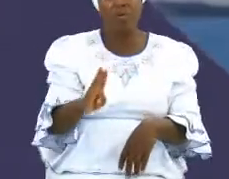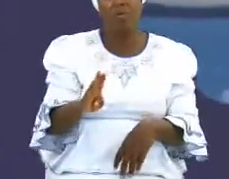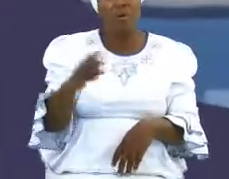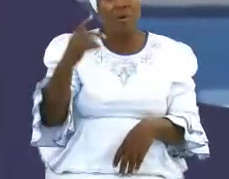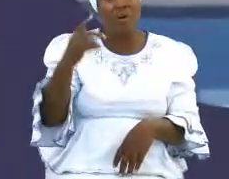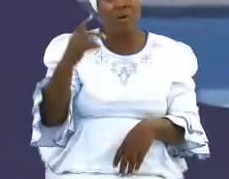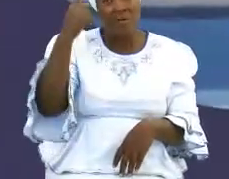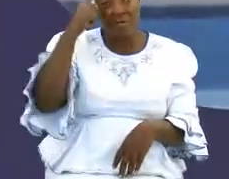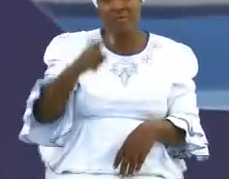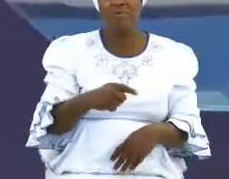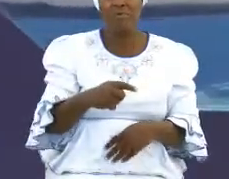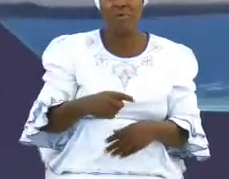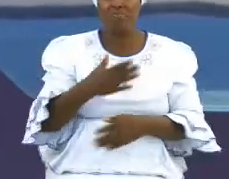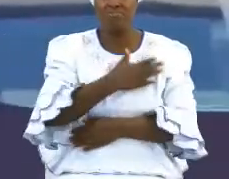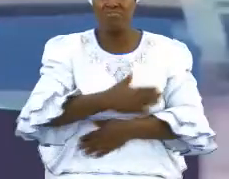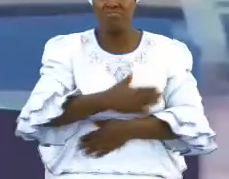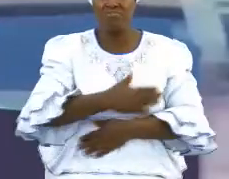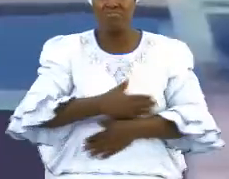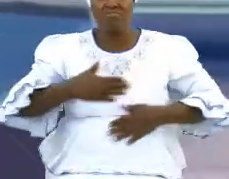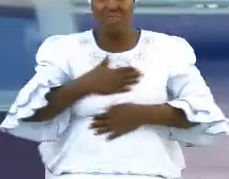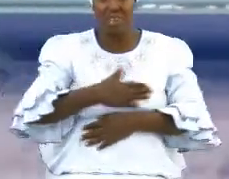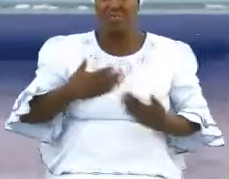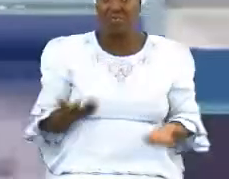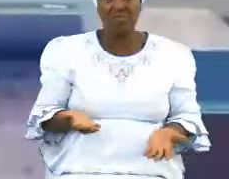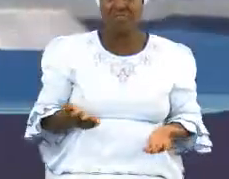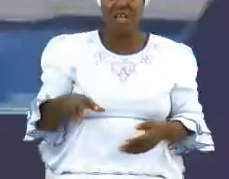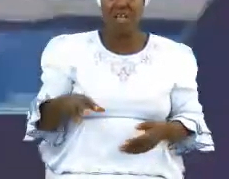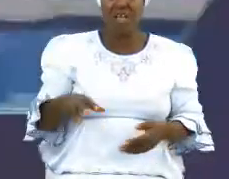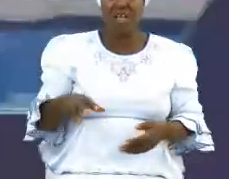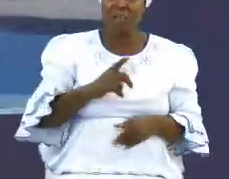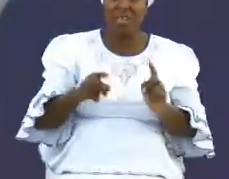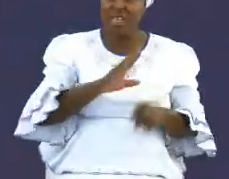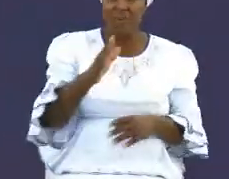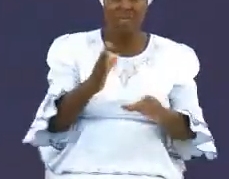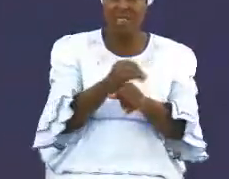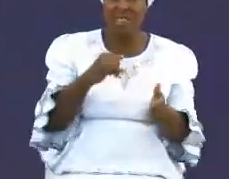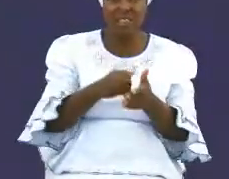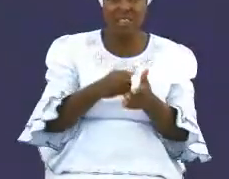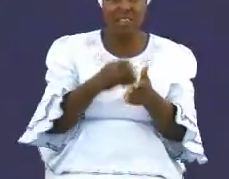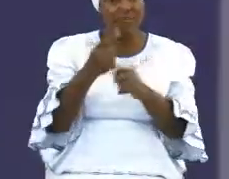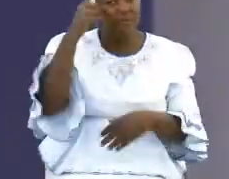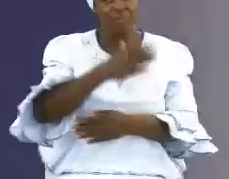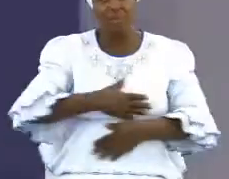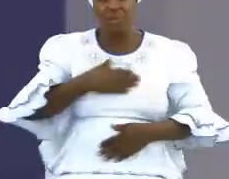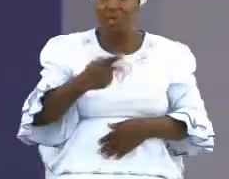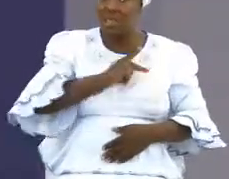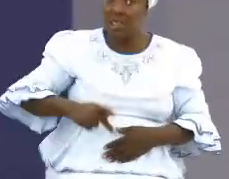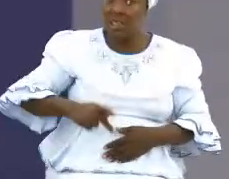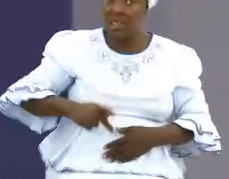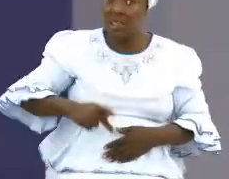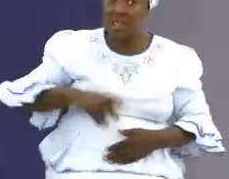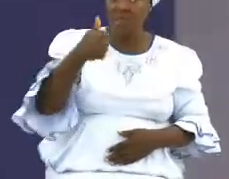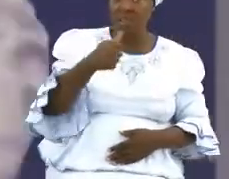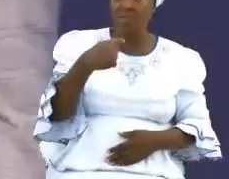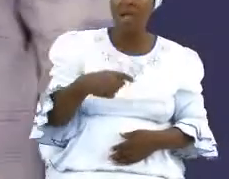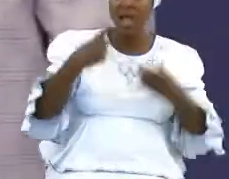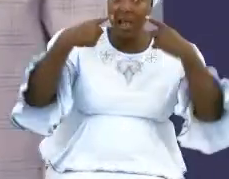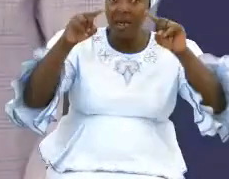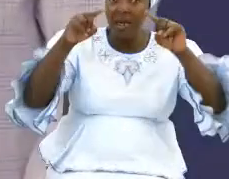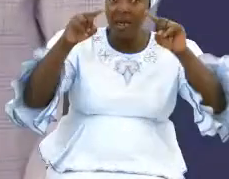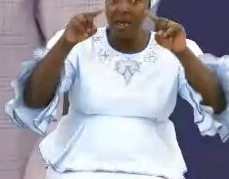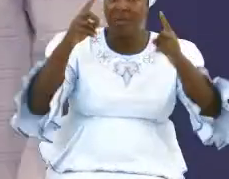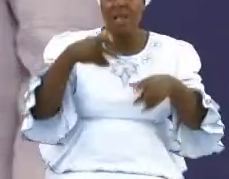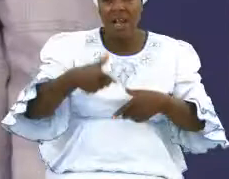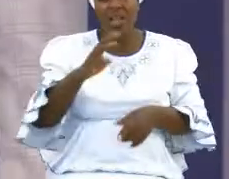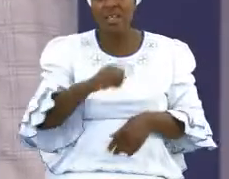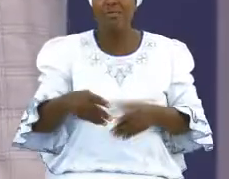entertainment. But you know, he didn't take it for entertainment. The king said, let them cry mightily